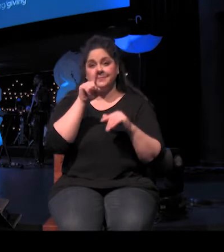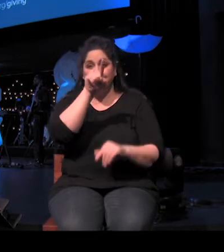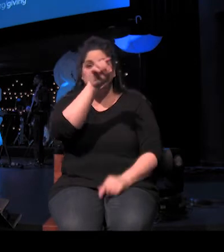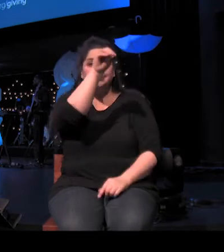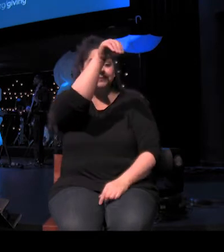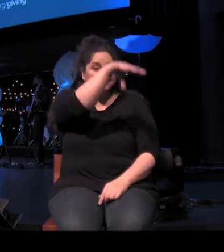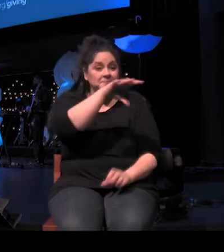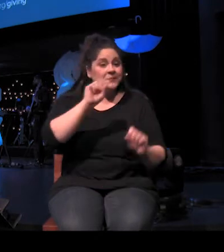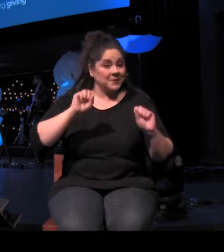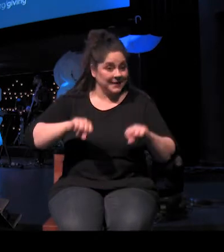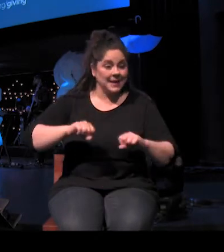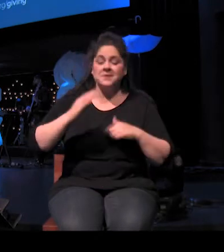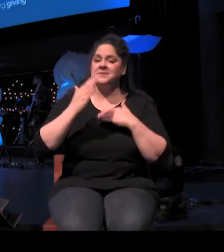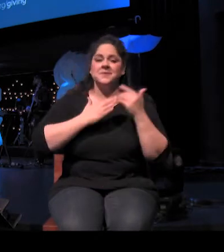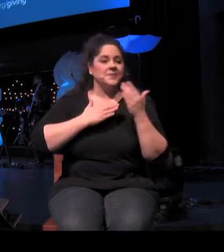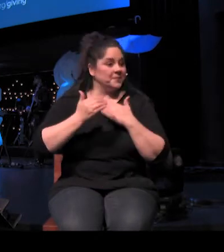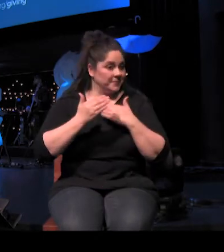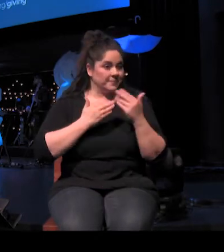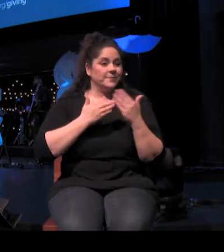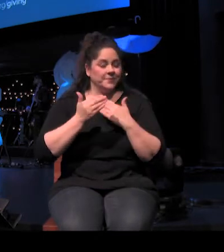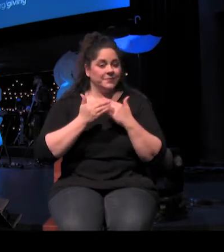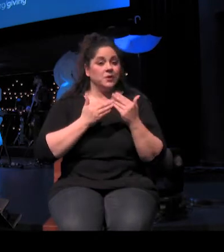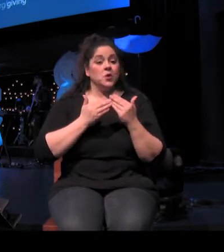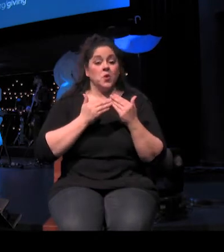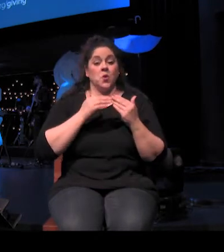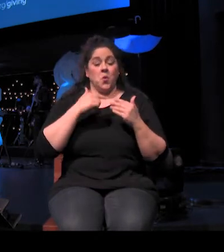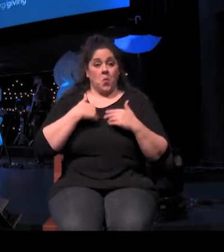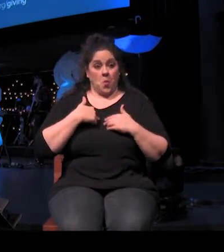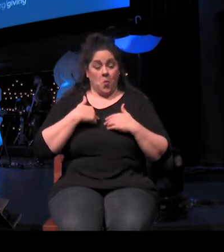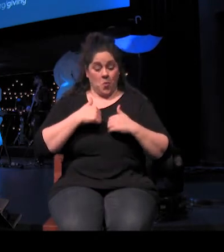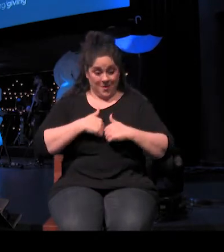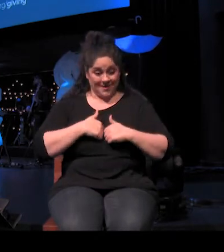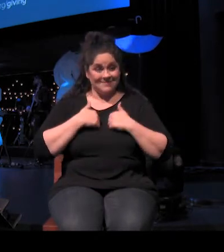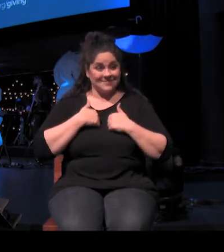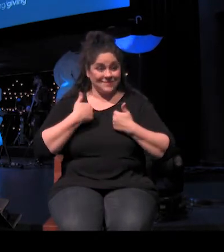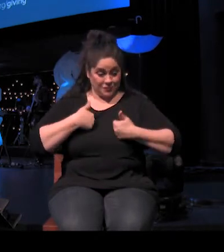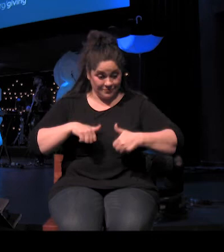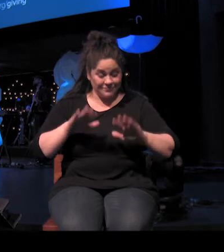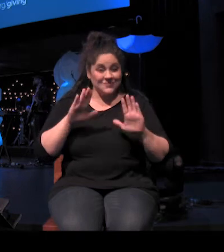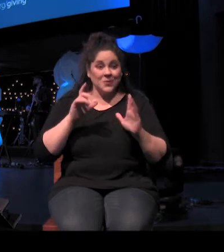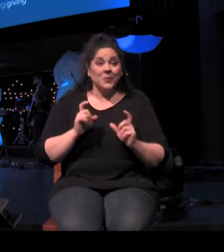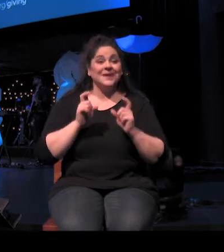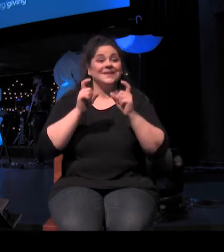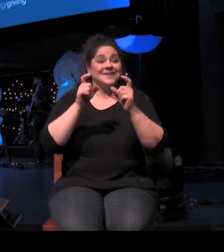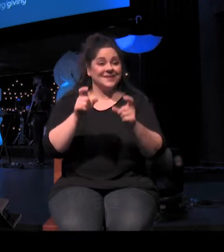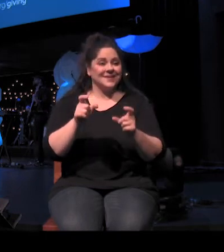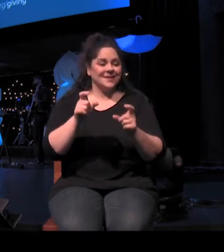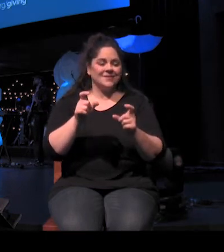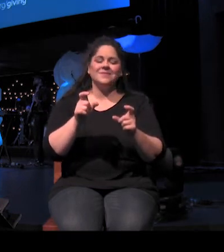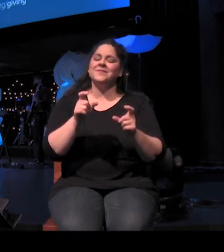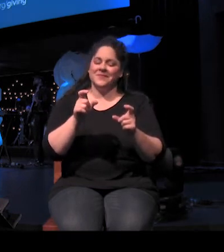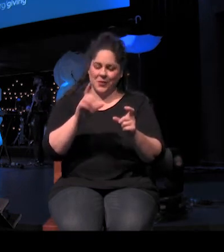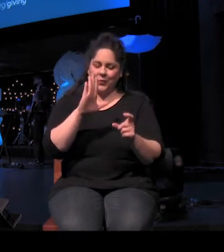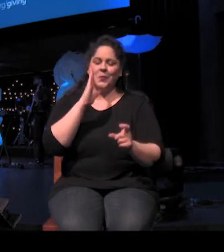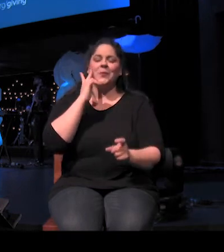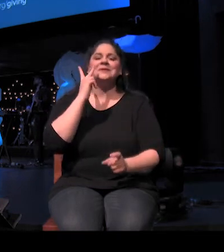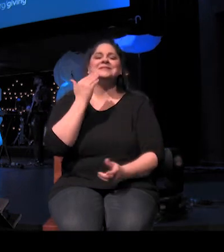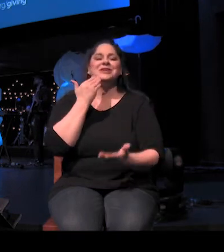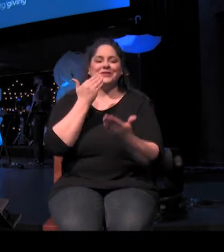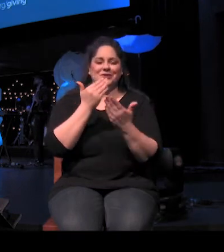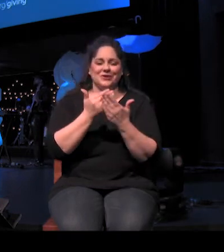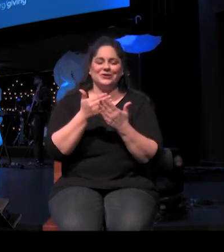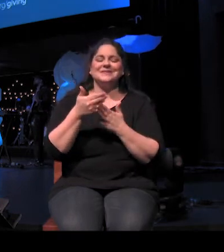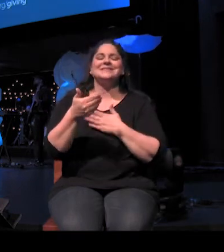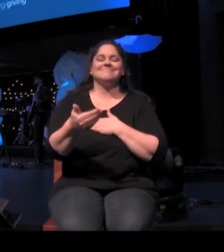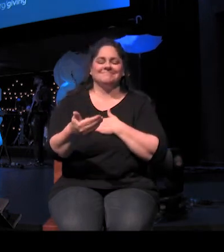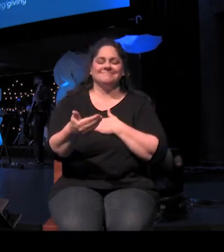the auditorium. But whatever it is, when we live open-handed, there's goodness on the other side. Let's